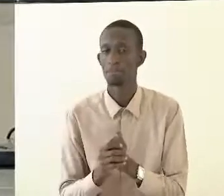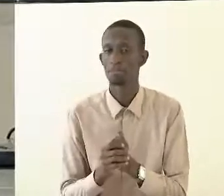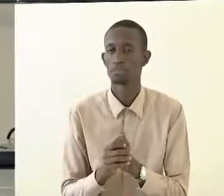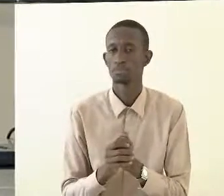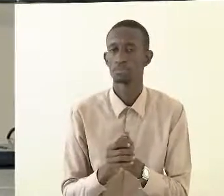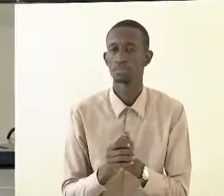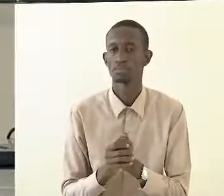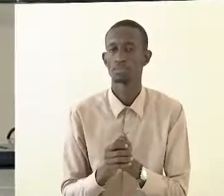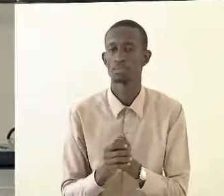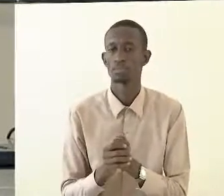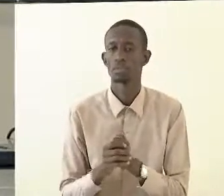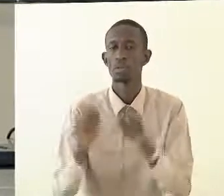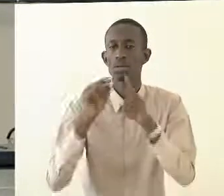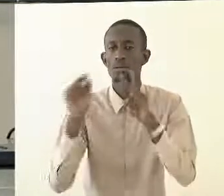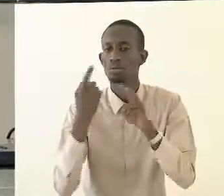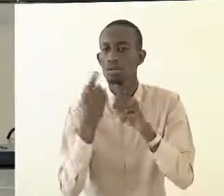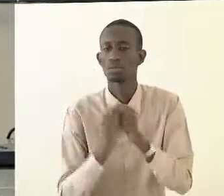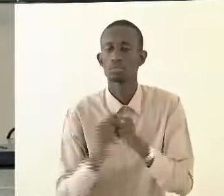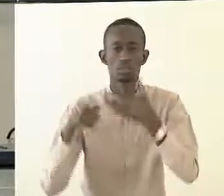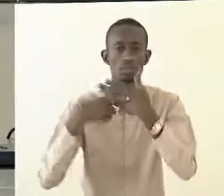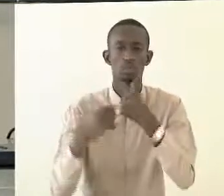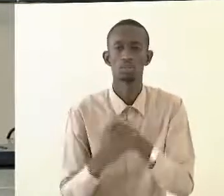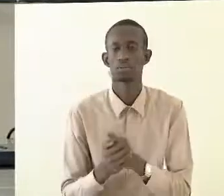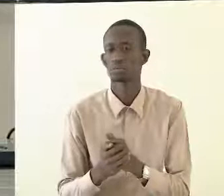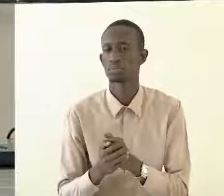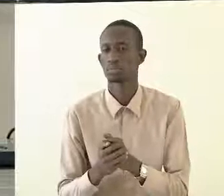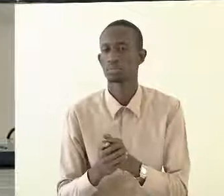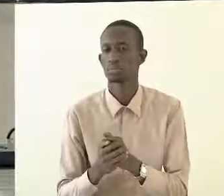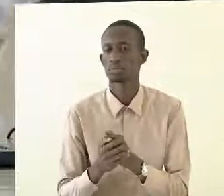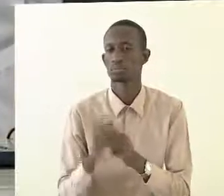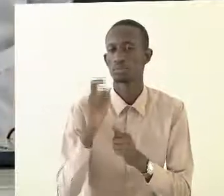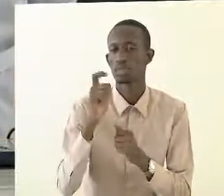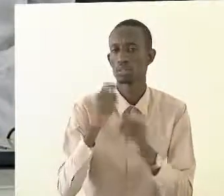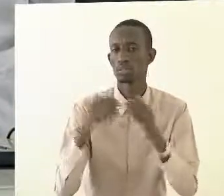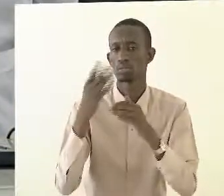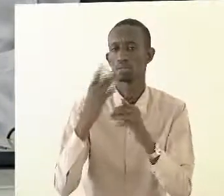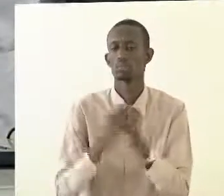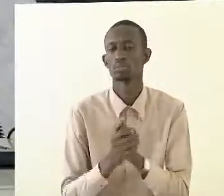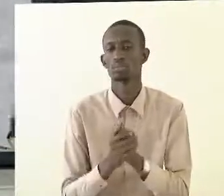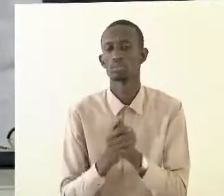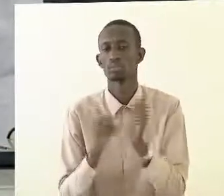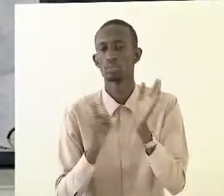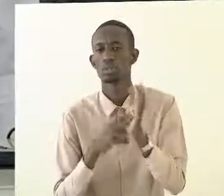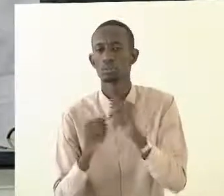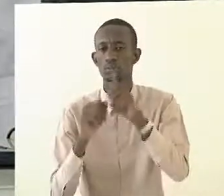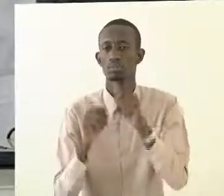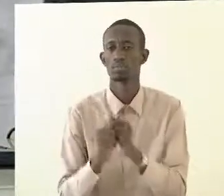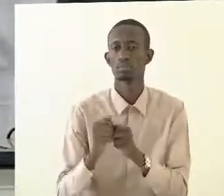root of 1 minus x squared, which is equal to sine inverse of x is